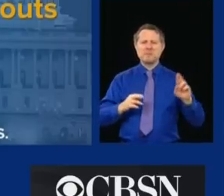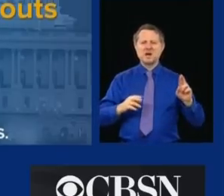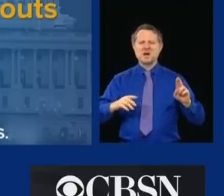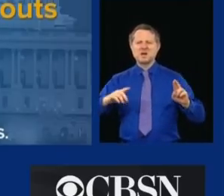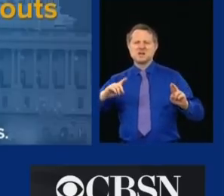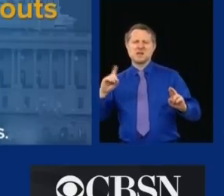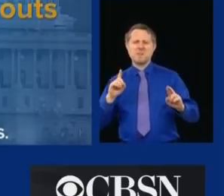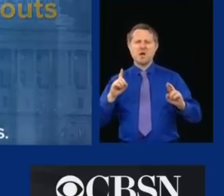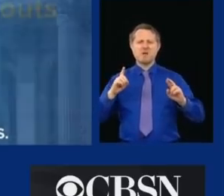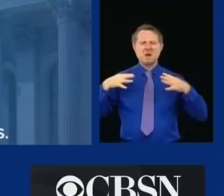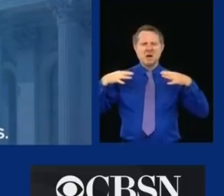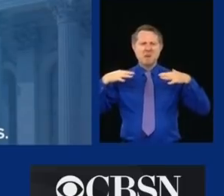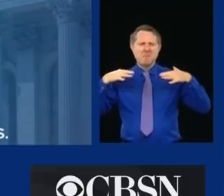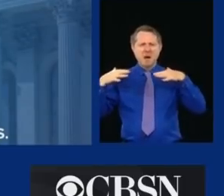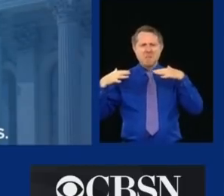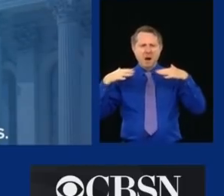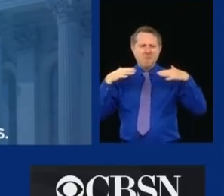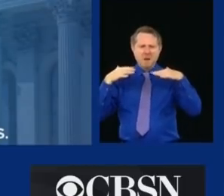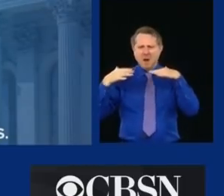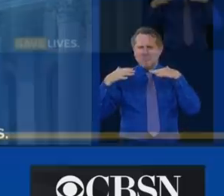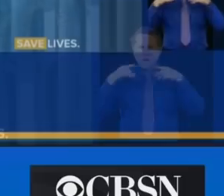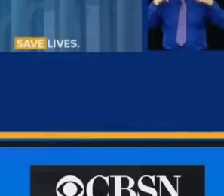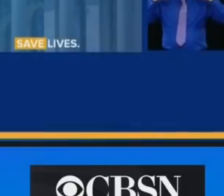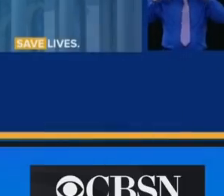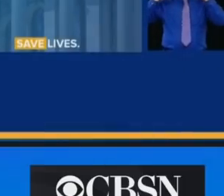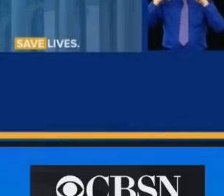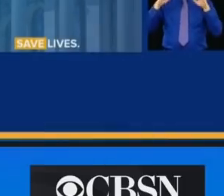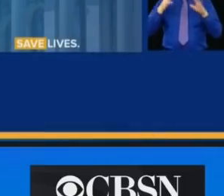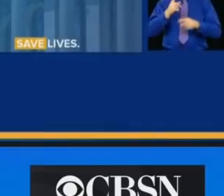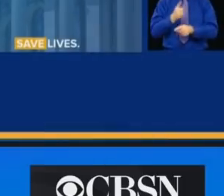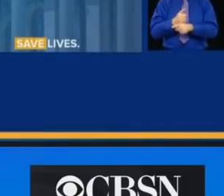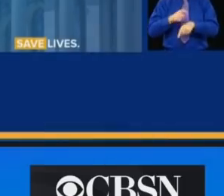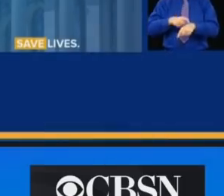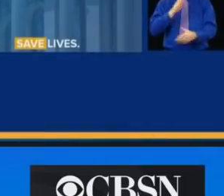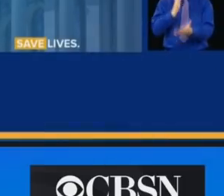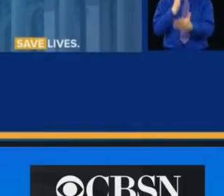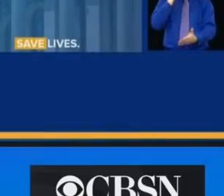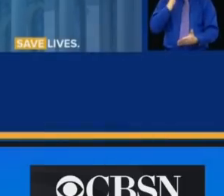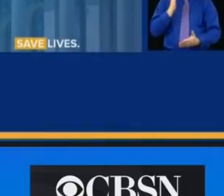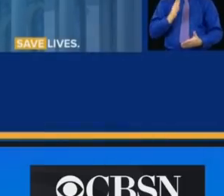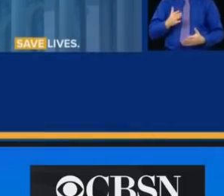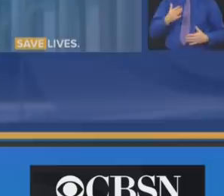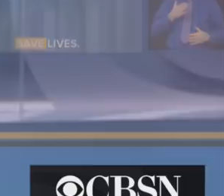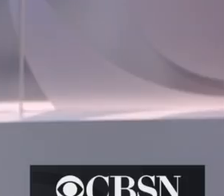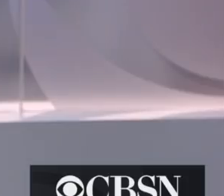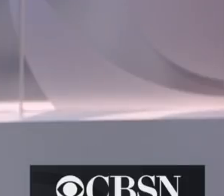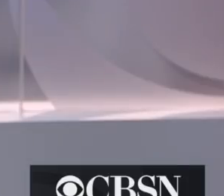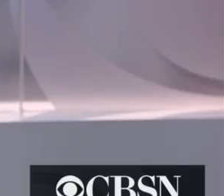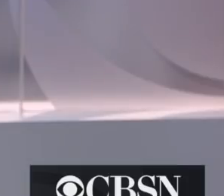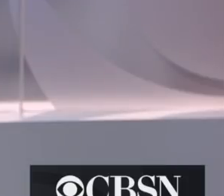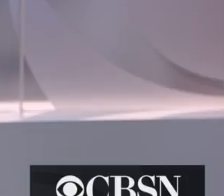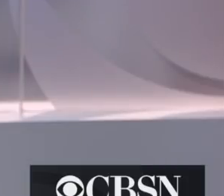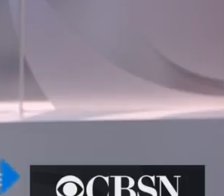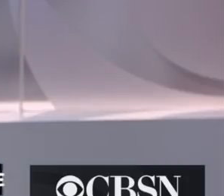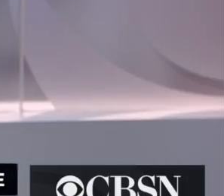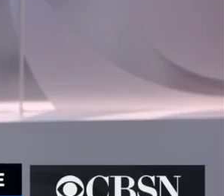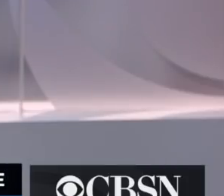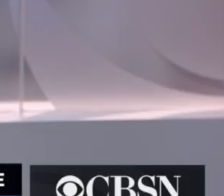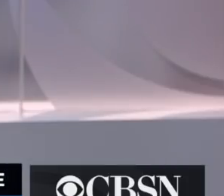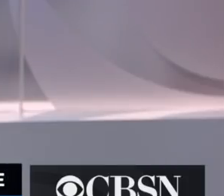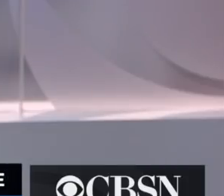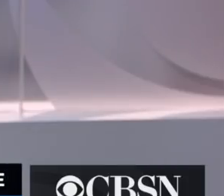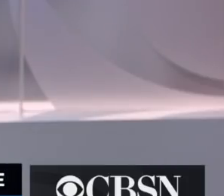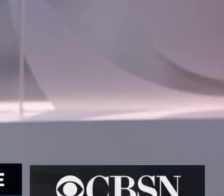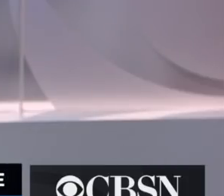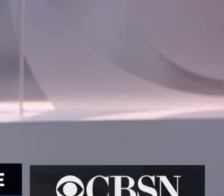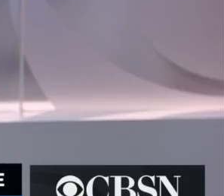hyper-political moment, now is the time. You've been listening to Governor Cuomo give an update on the coronavirus outbreak in New